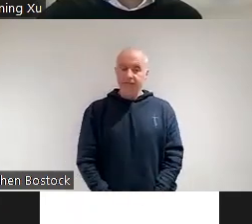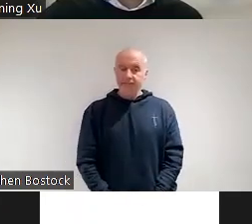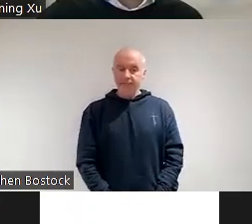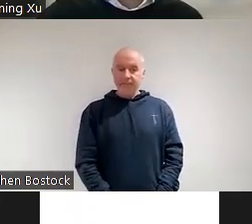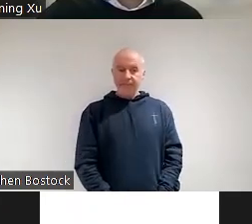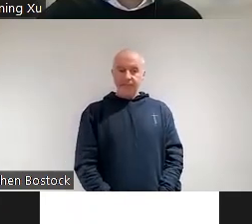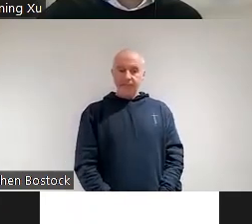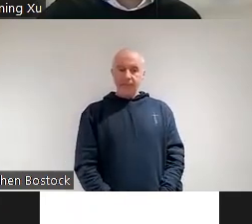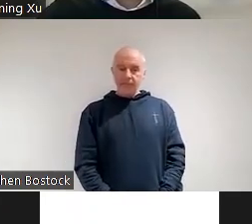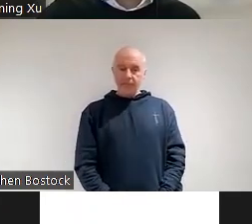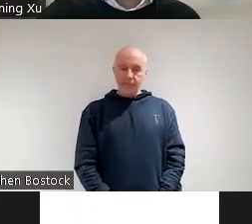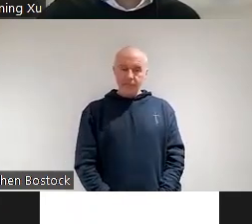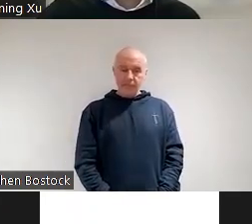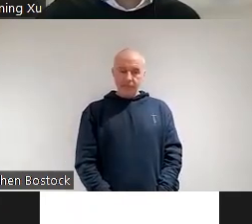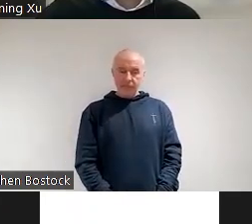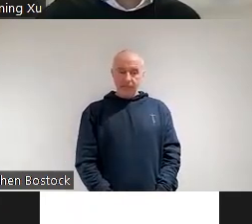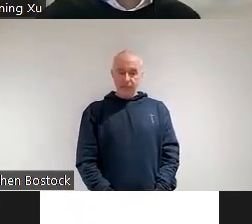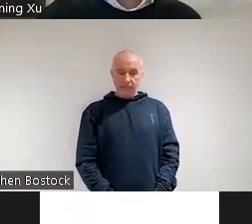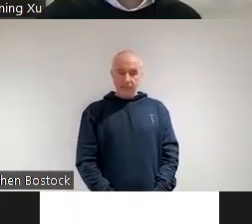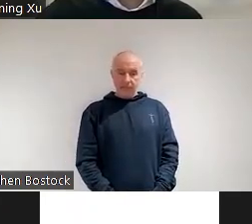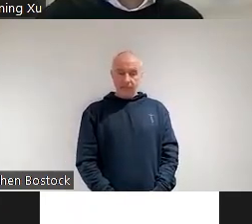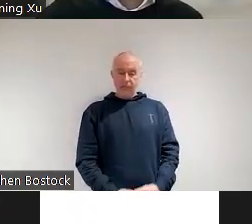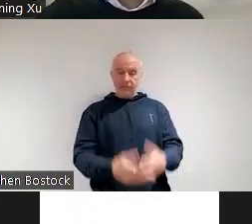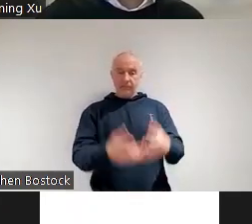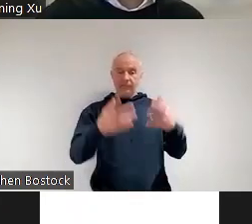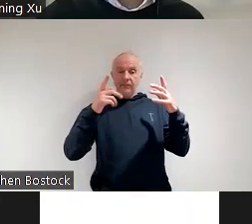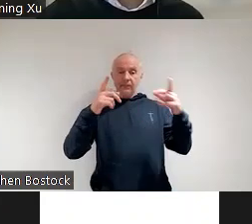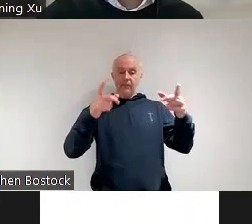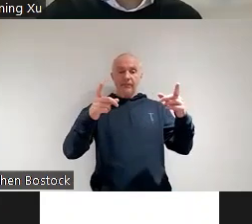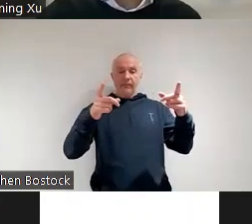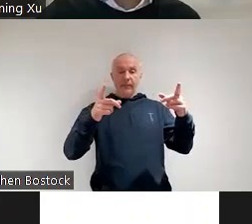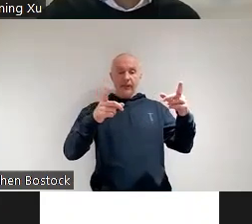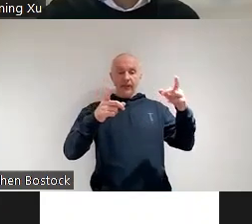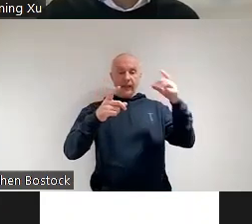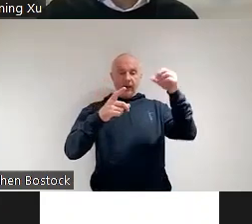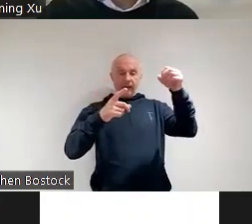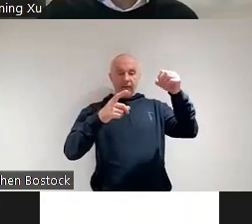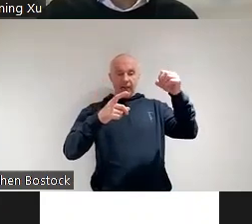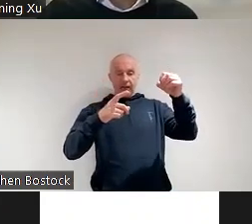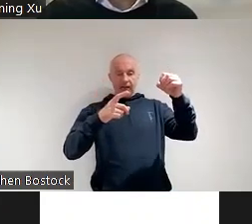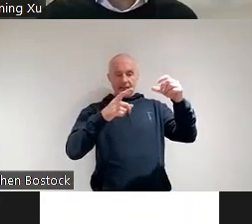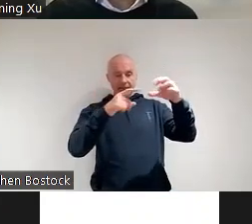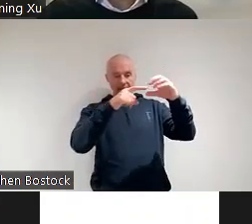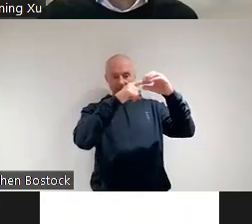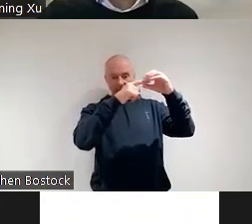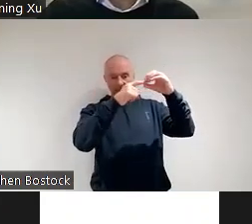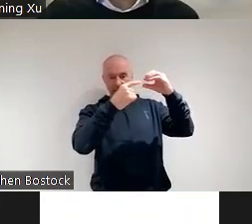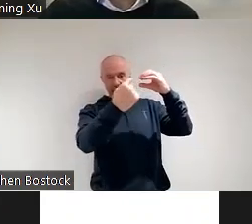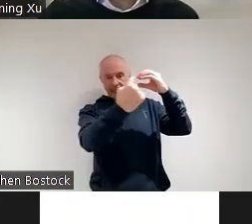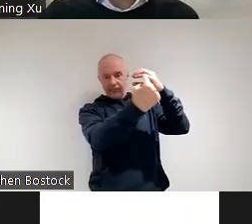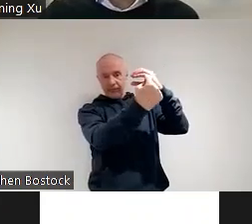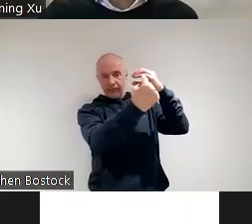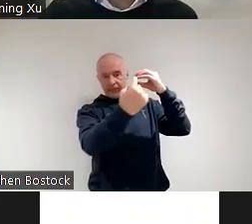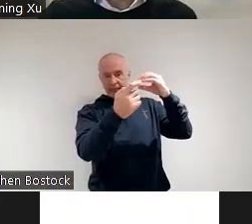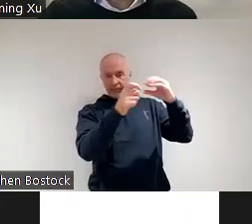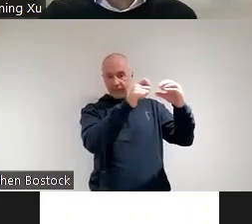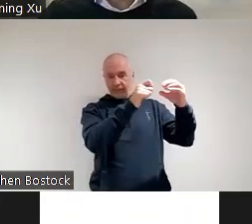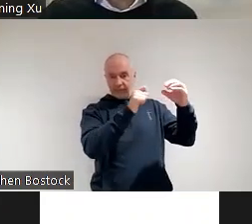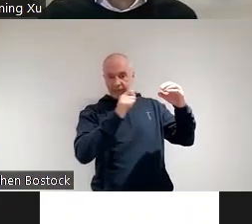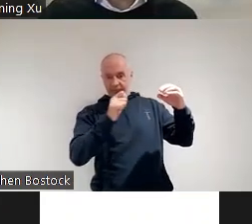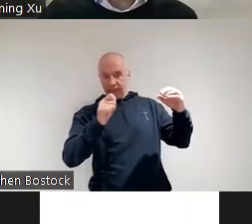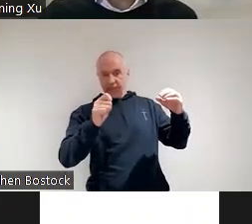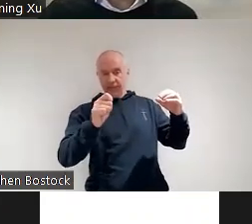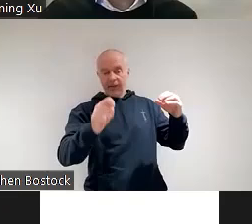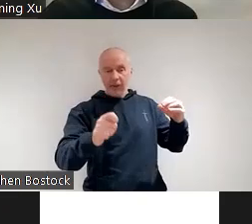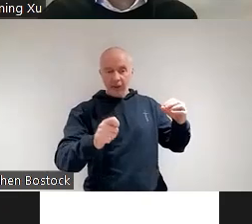This is another interesting one, because on one of the charge point chargers, they have something called swing arm. So basically, it's help the drivers to get the plugs